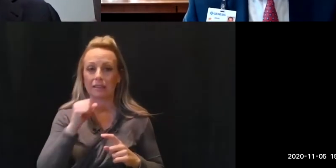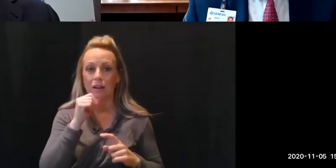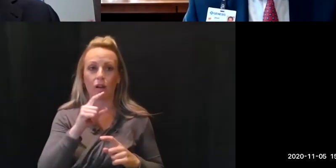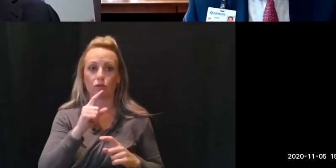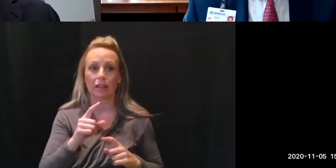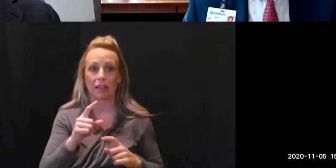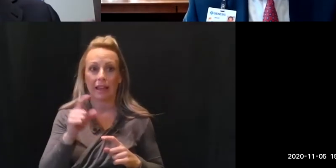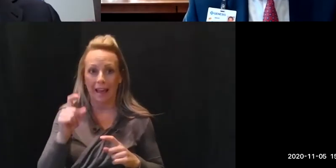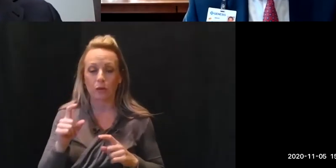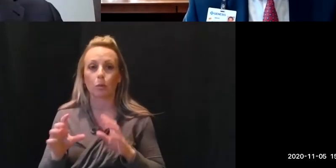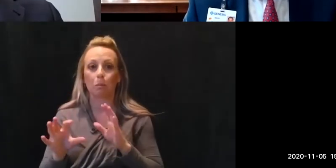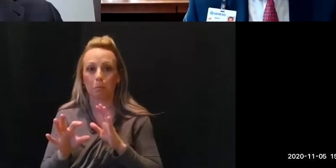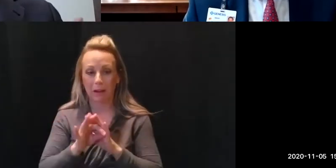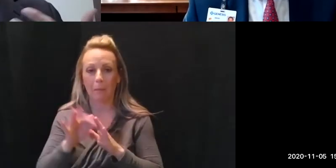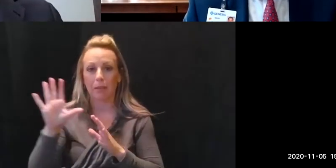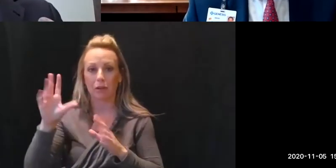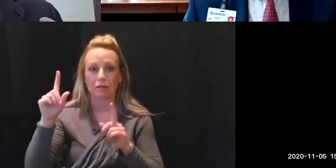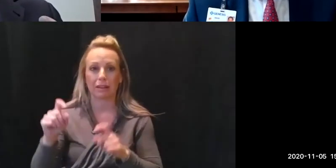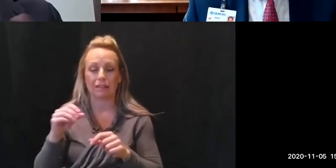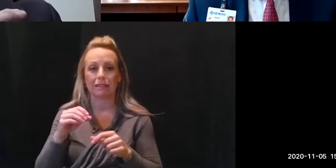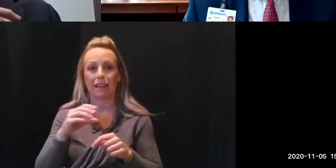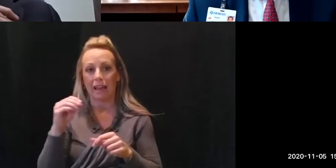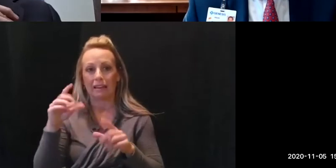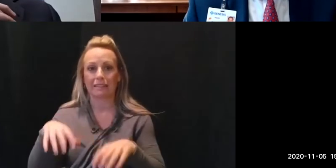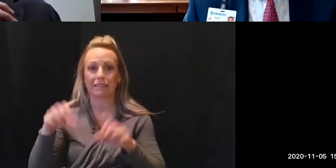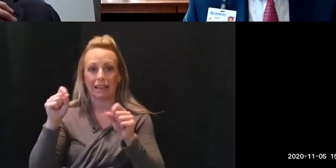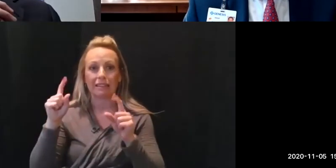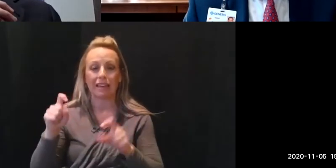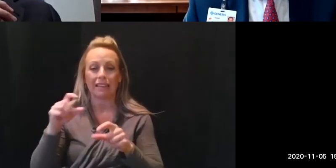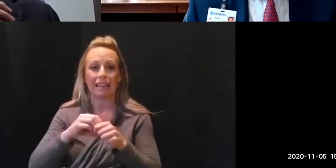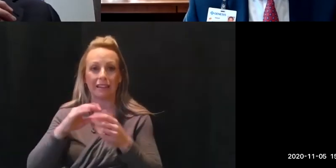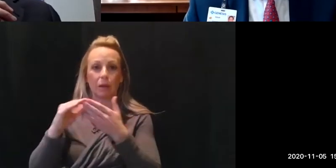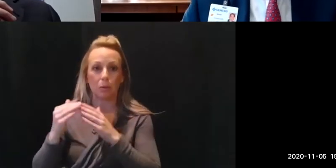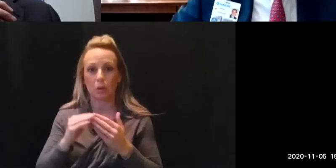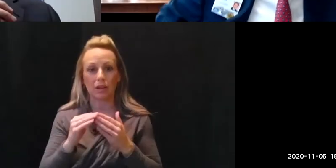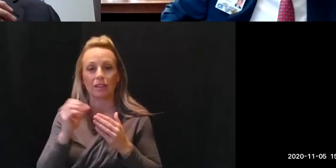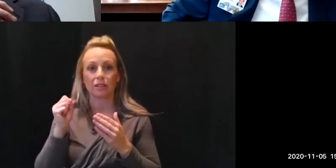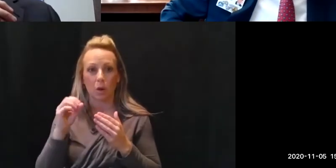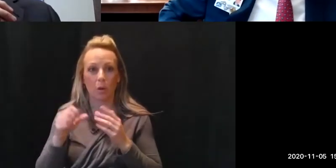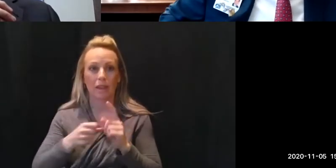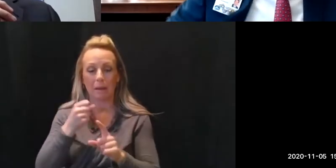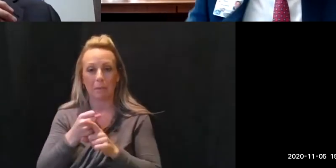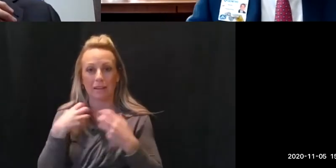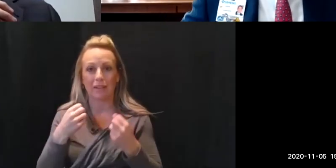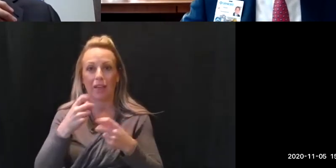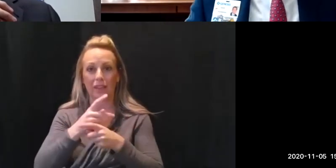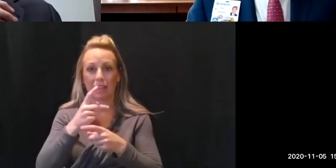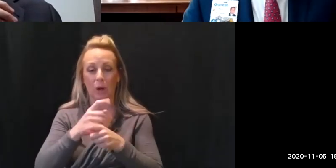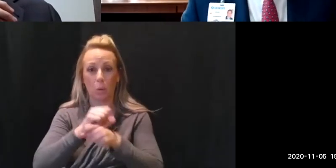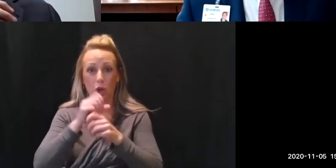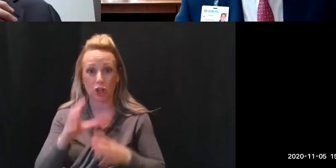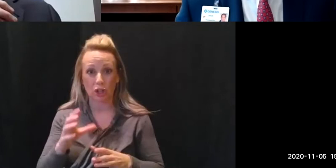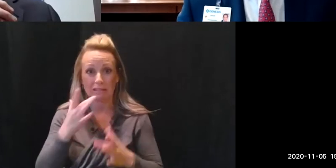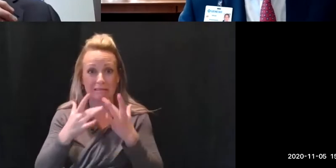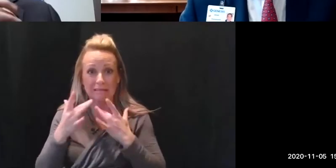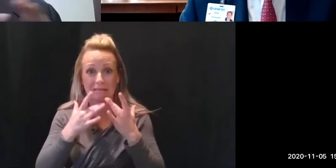it up in the community. So another byproduct of community spread is the impact on healthcare workers when we need them more than ever to take